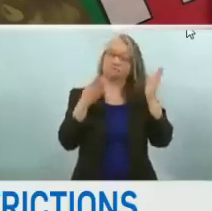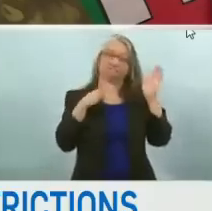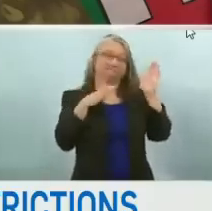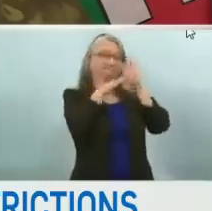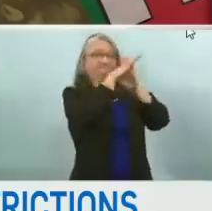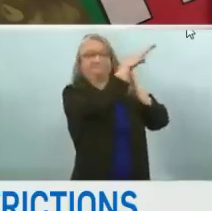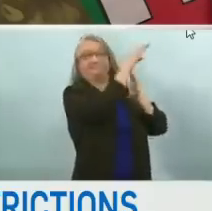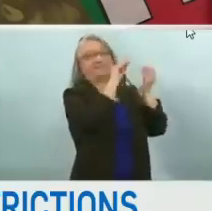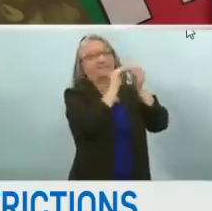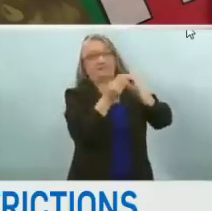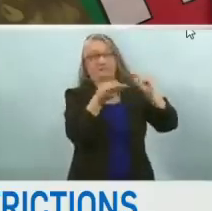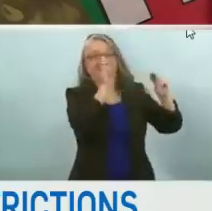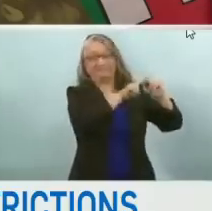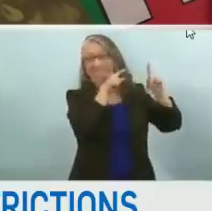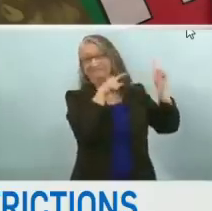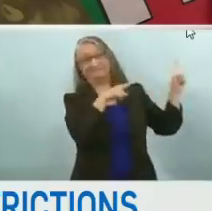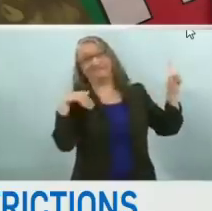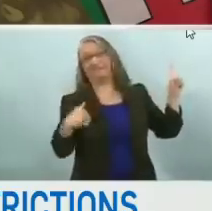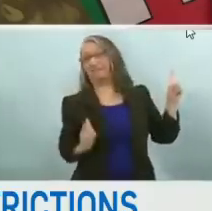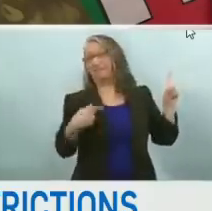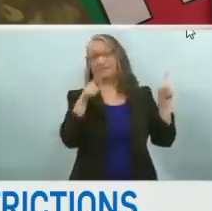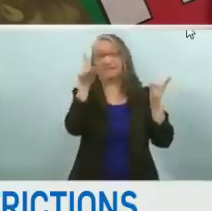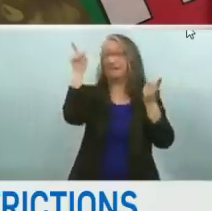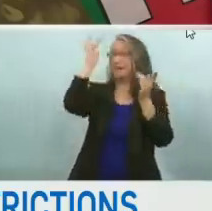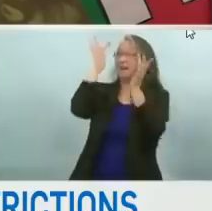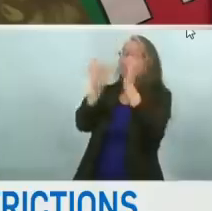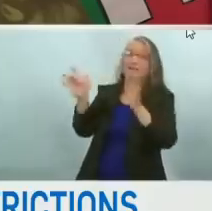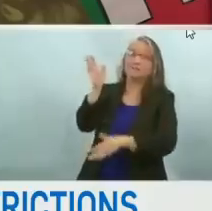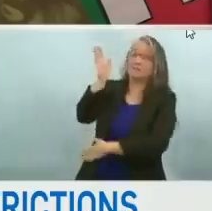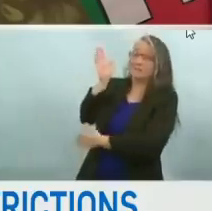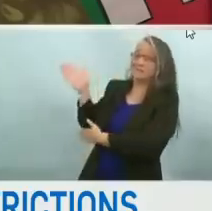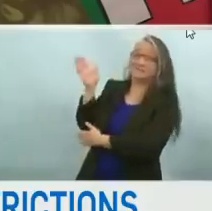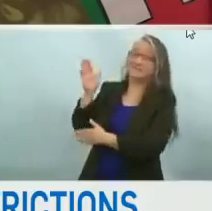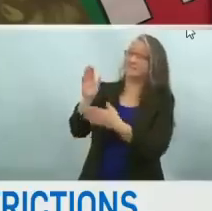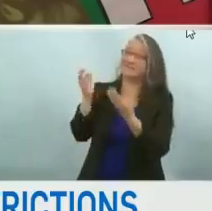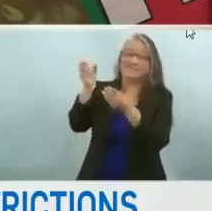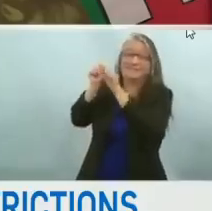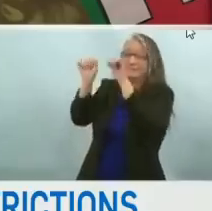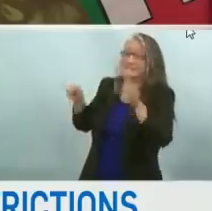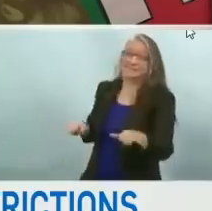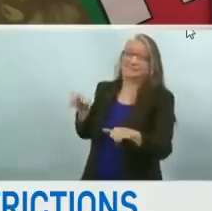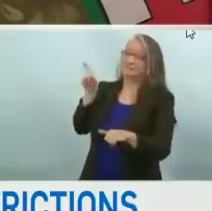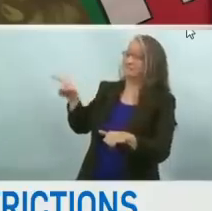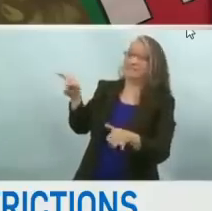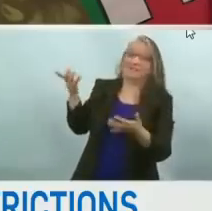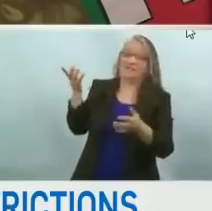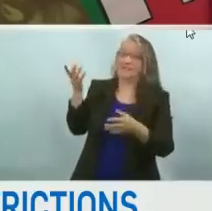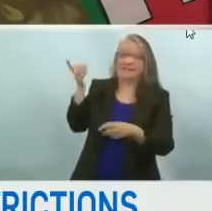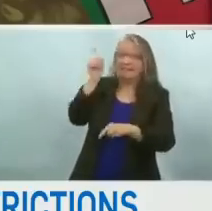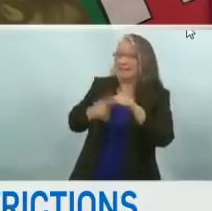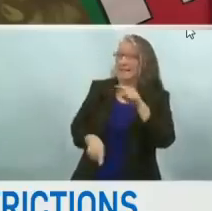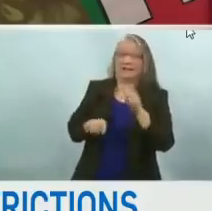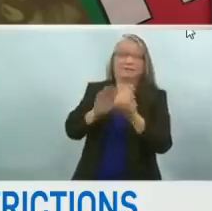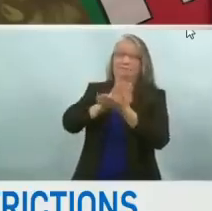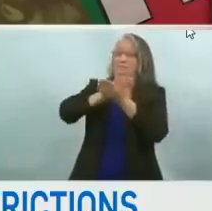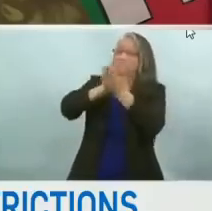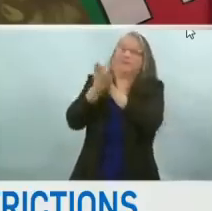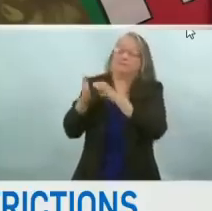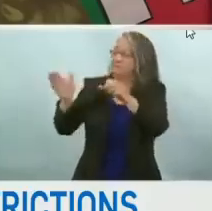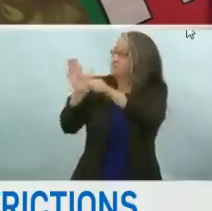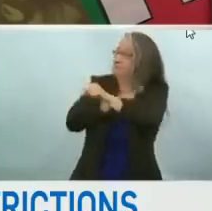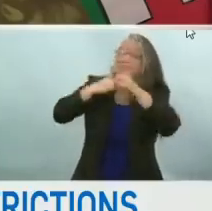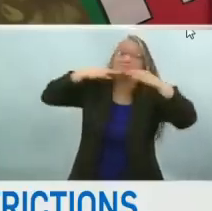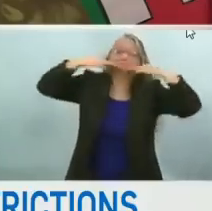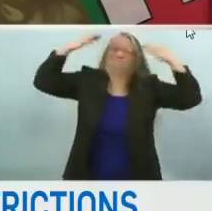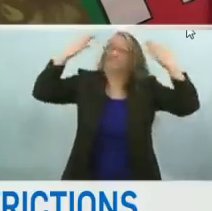to protect all Manitobans, whether they have COVID or not. The updated orders keep the pandemic response system at